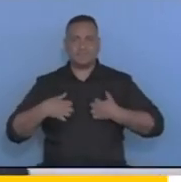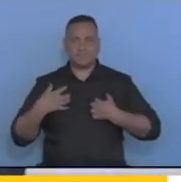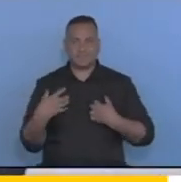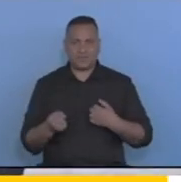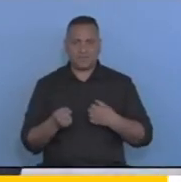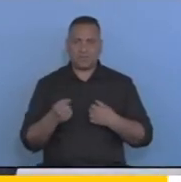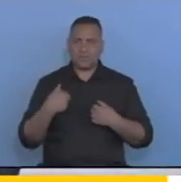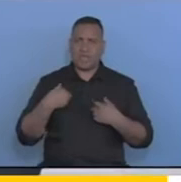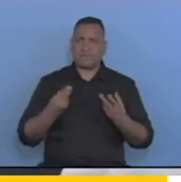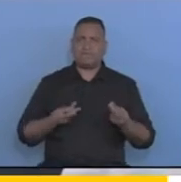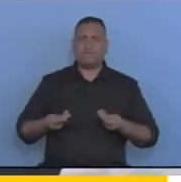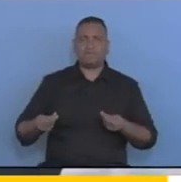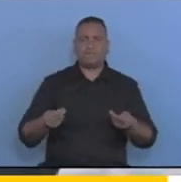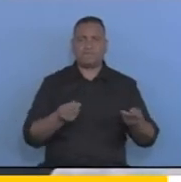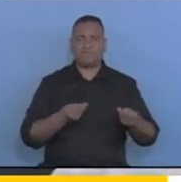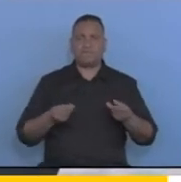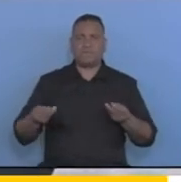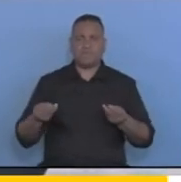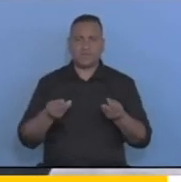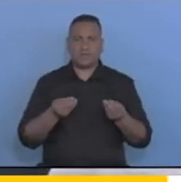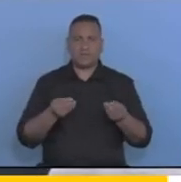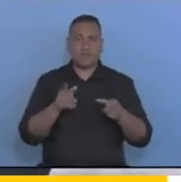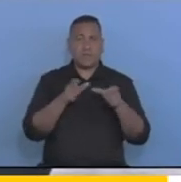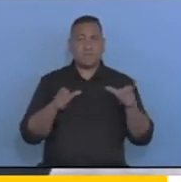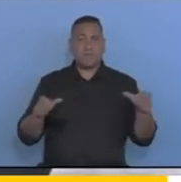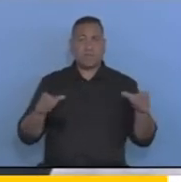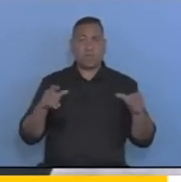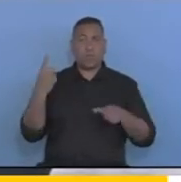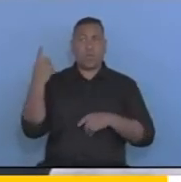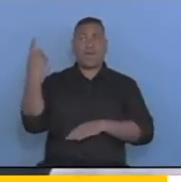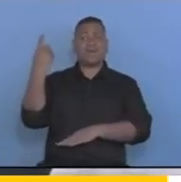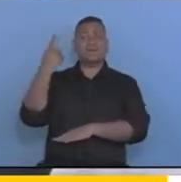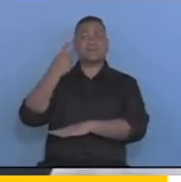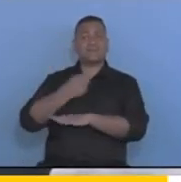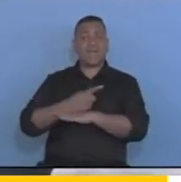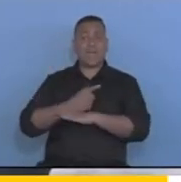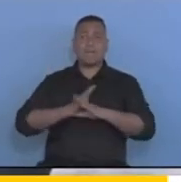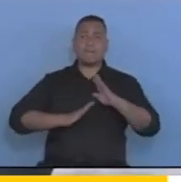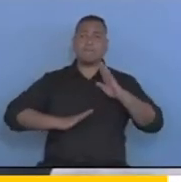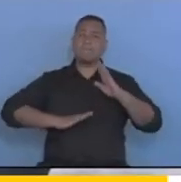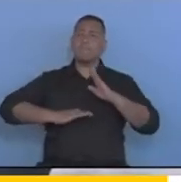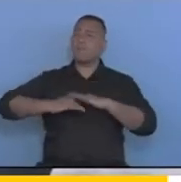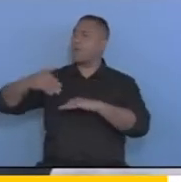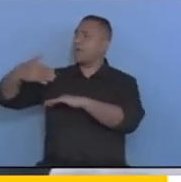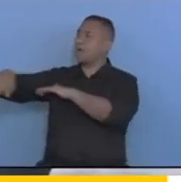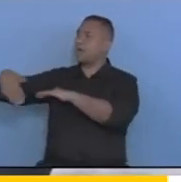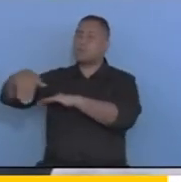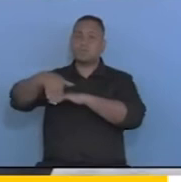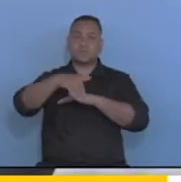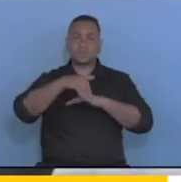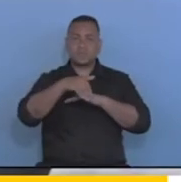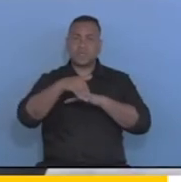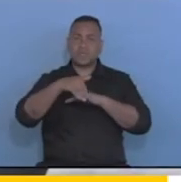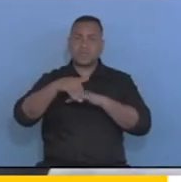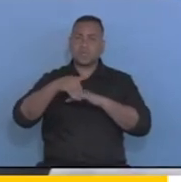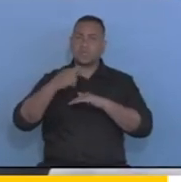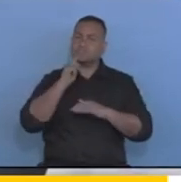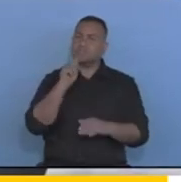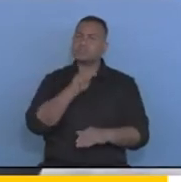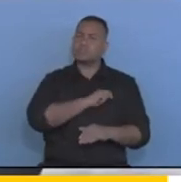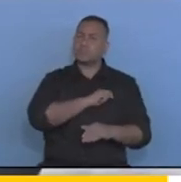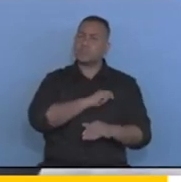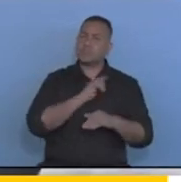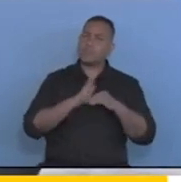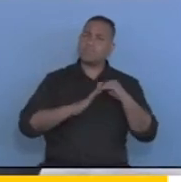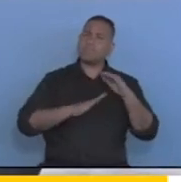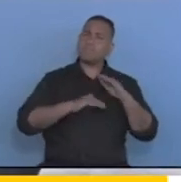feel it. The people who are going to be one day constructing society, and literally and figuratively I mean that, will be constructing society. So